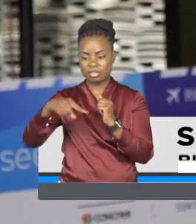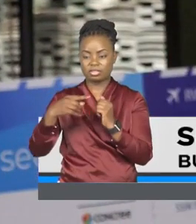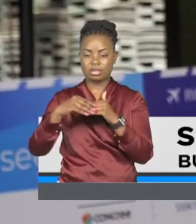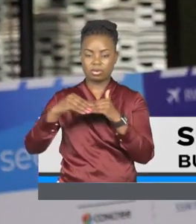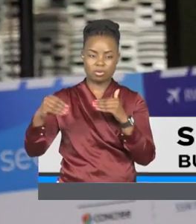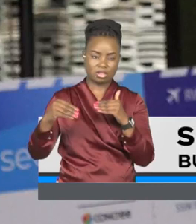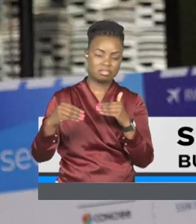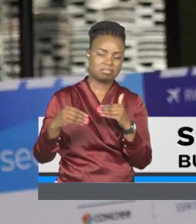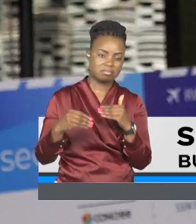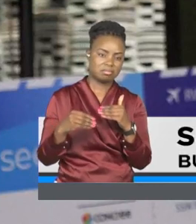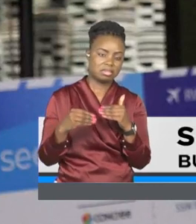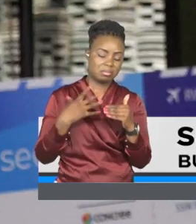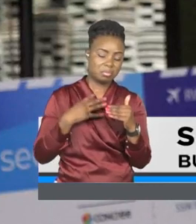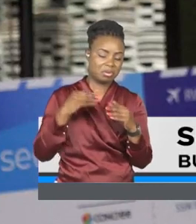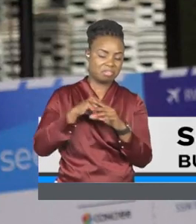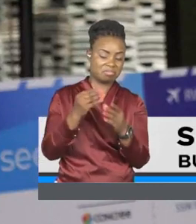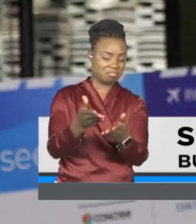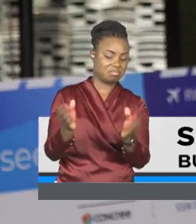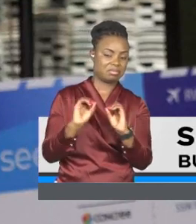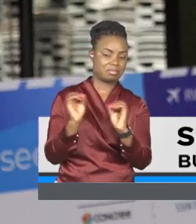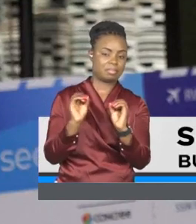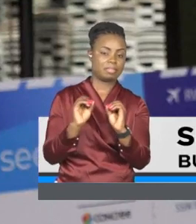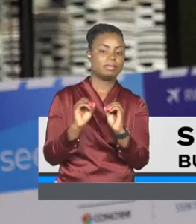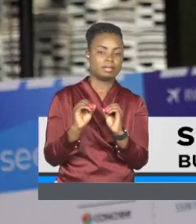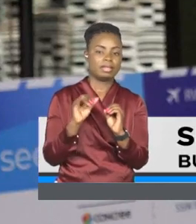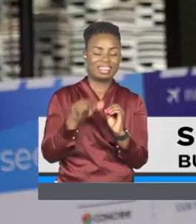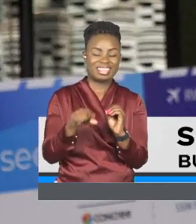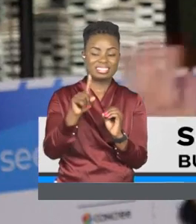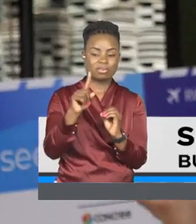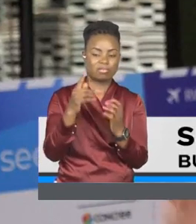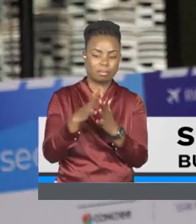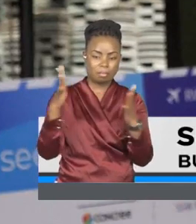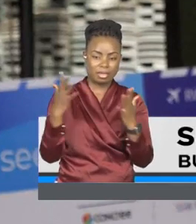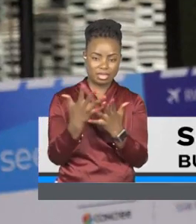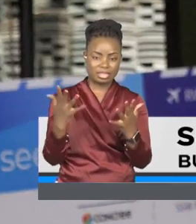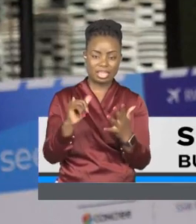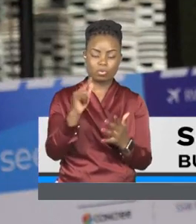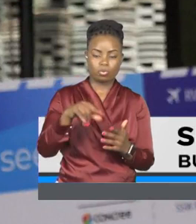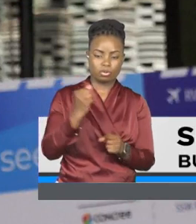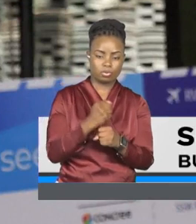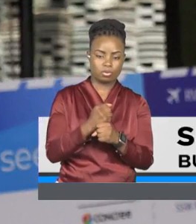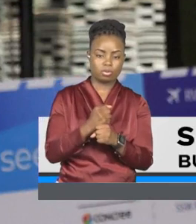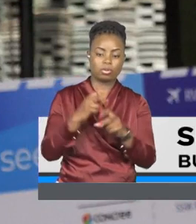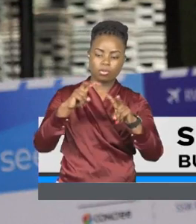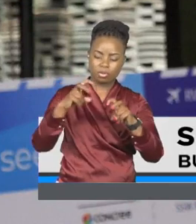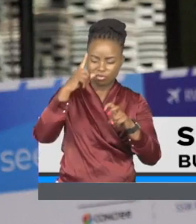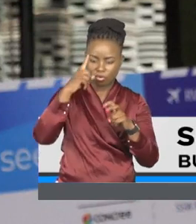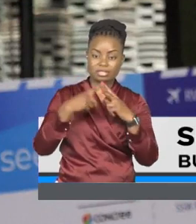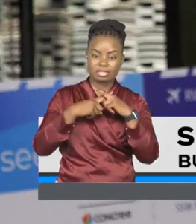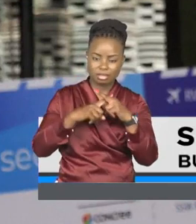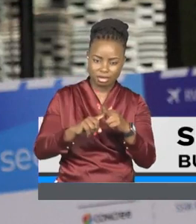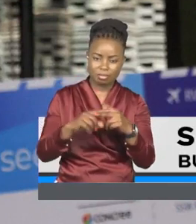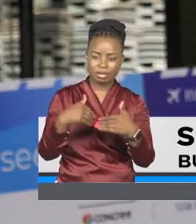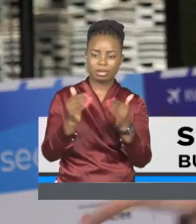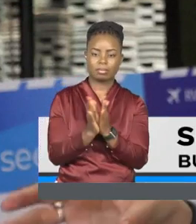doesn't really exist today, or at least it needs a lot of development. That's one of the main things that SeedStars will do, by looking for early stage startups